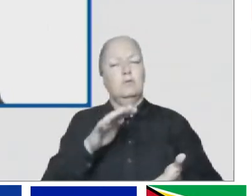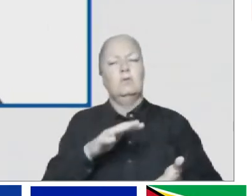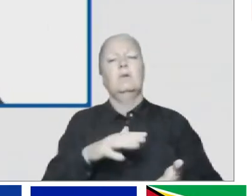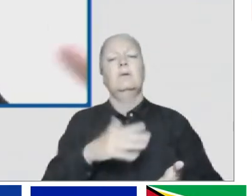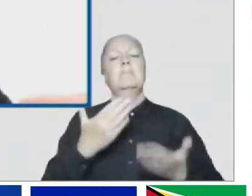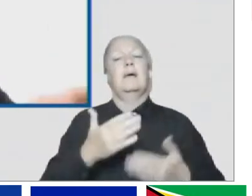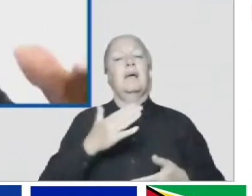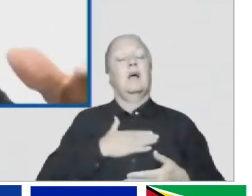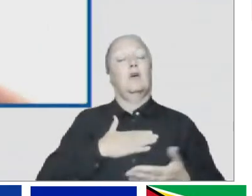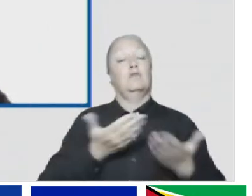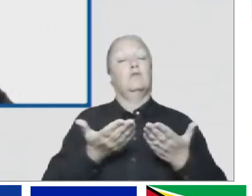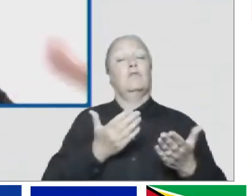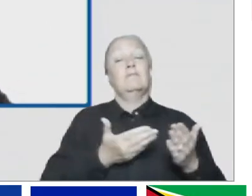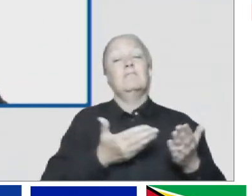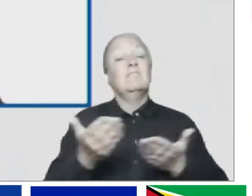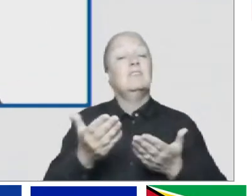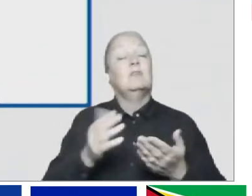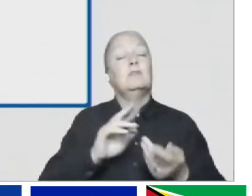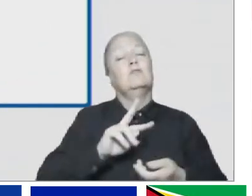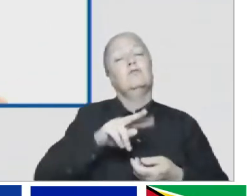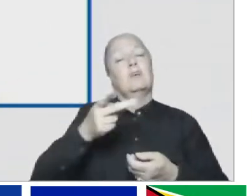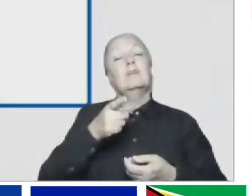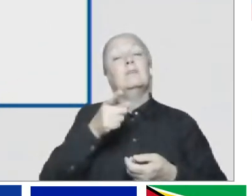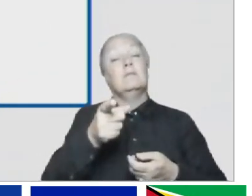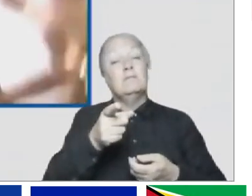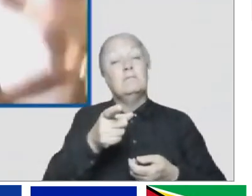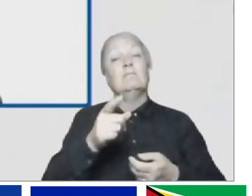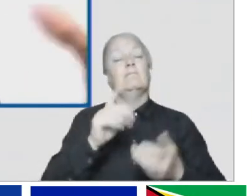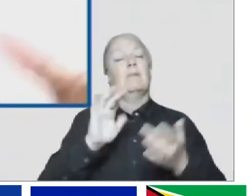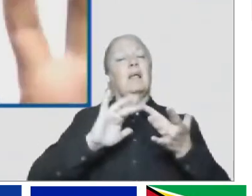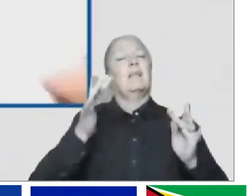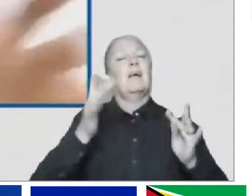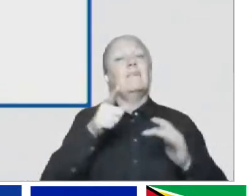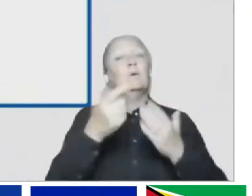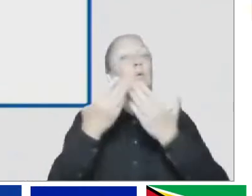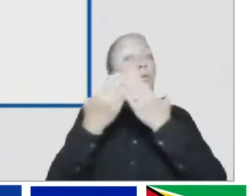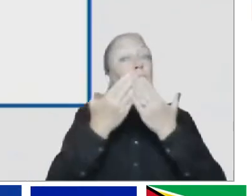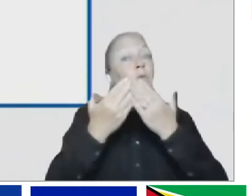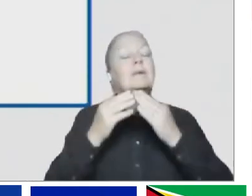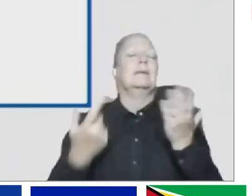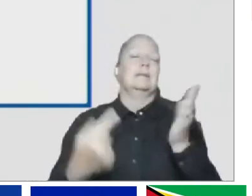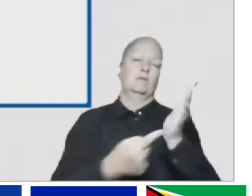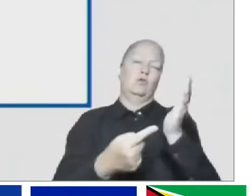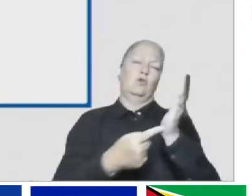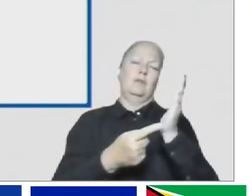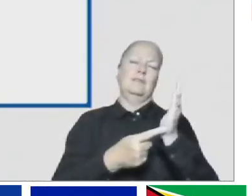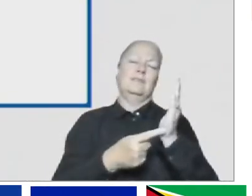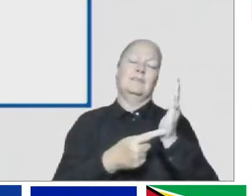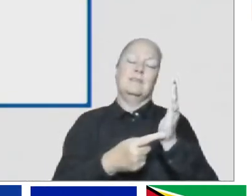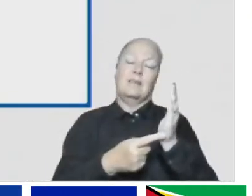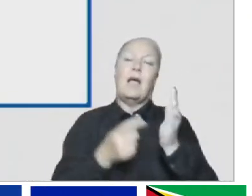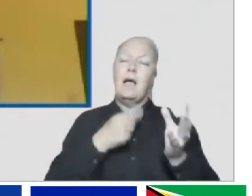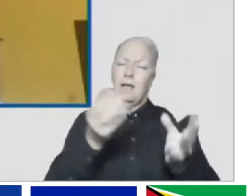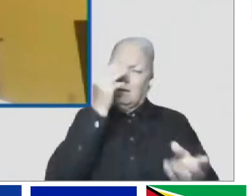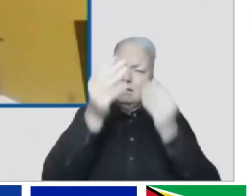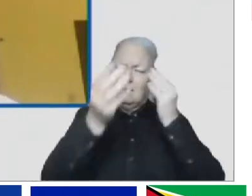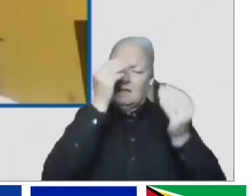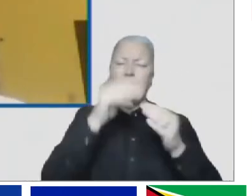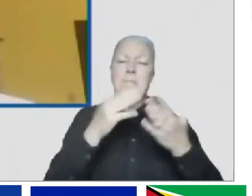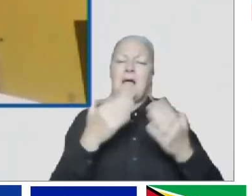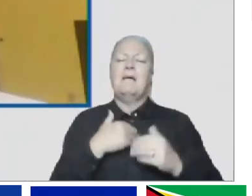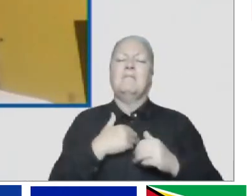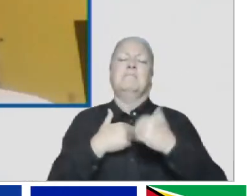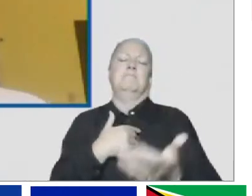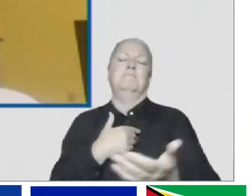schooling system, then we realized the importance of technology. So many lessons, but I'll just highlight those three. Thank you. Perfect,